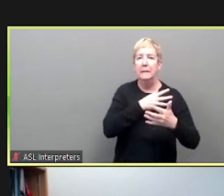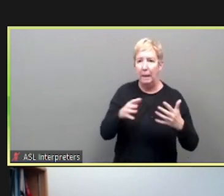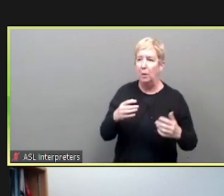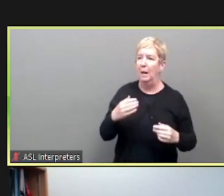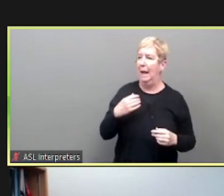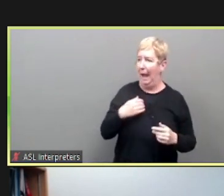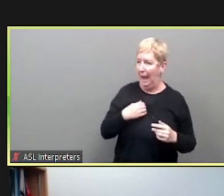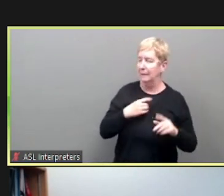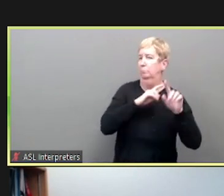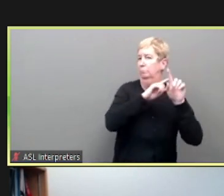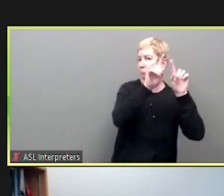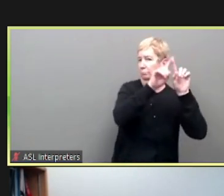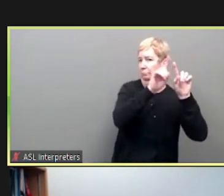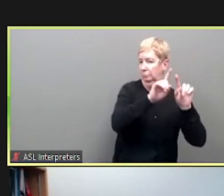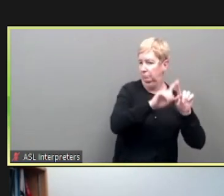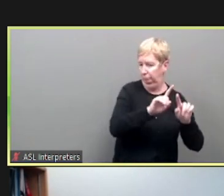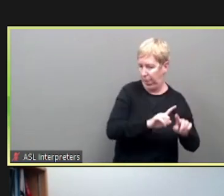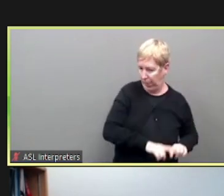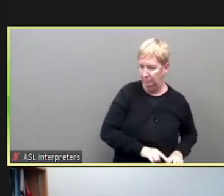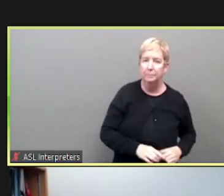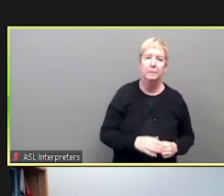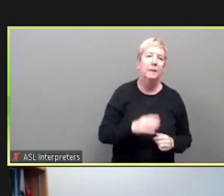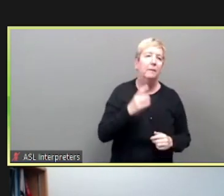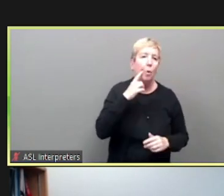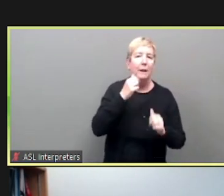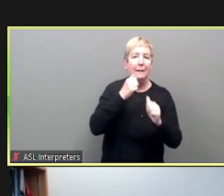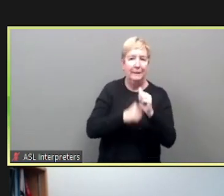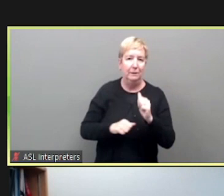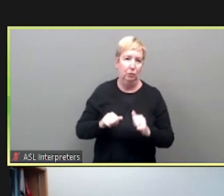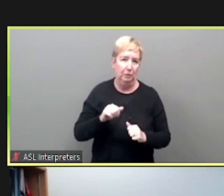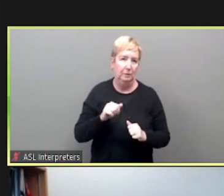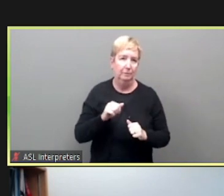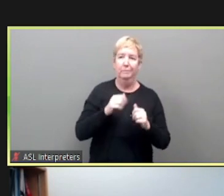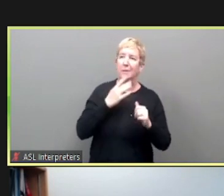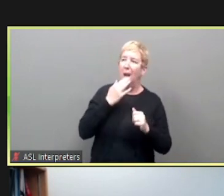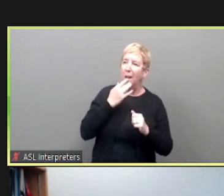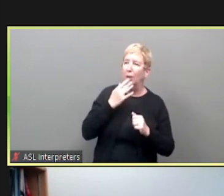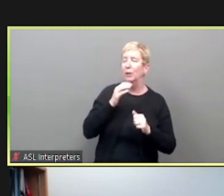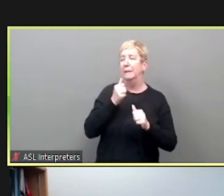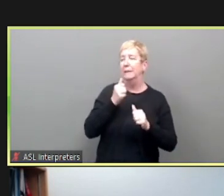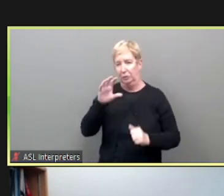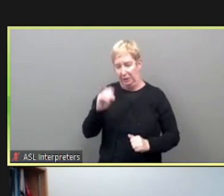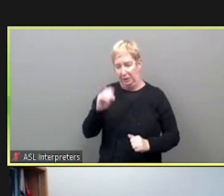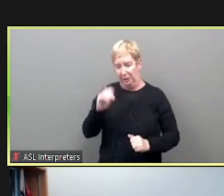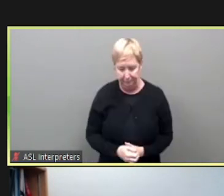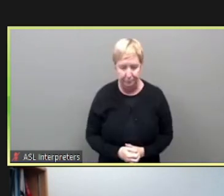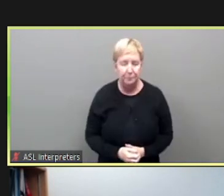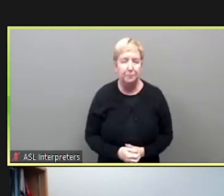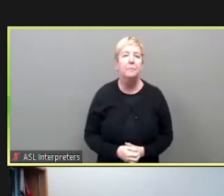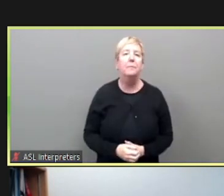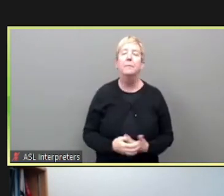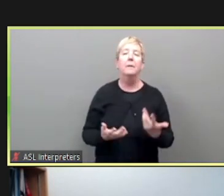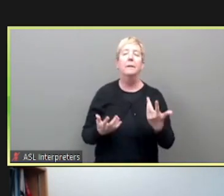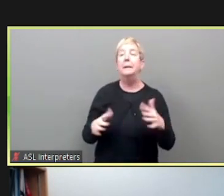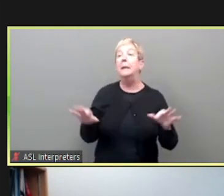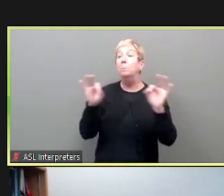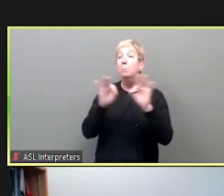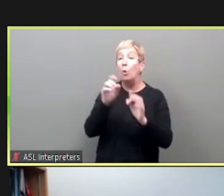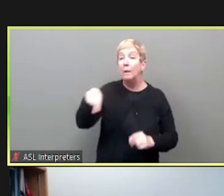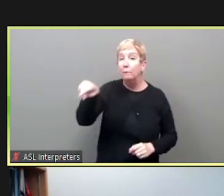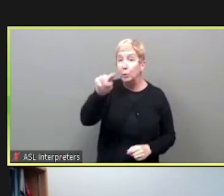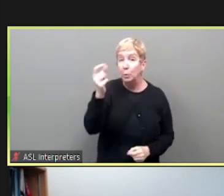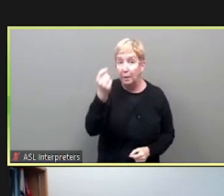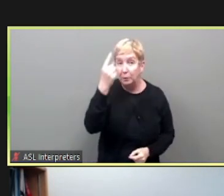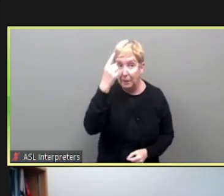the metrics are and how they're applied to this different color coding. I think the take-home message here is that we